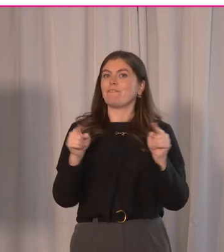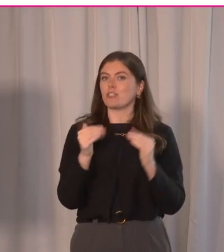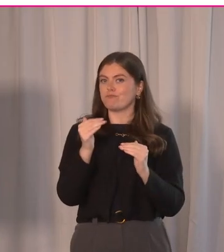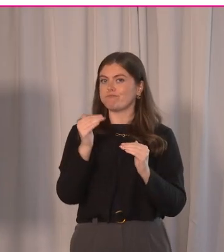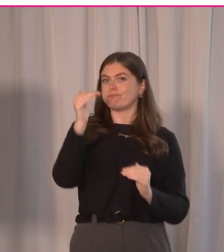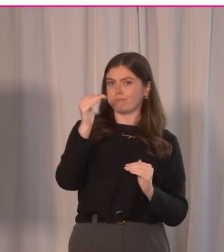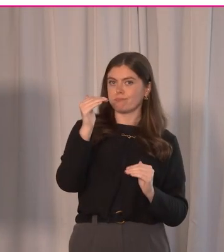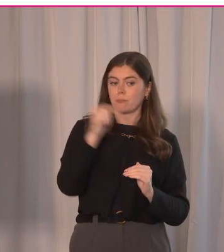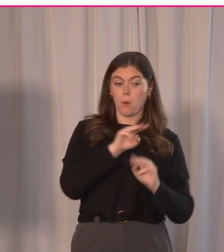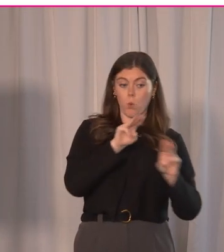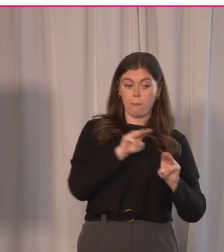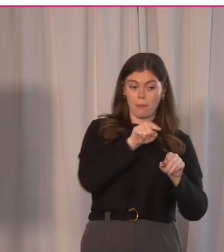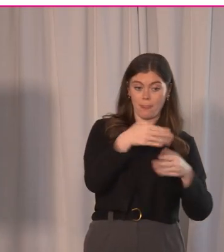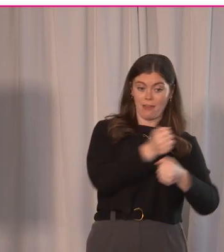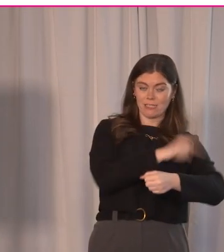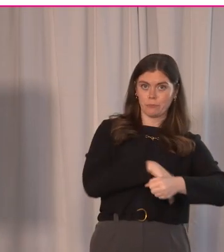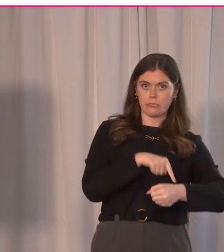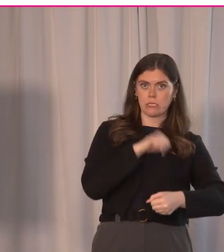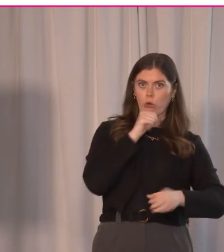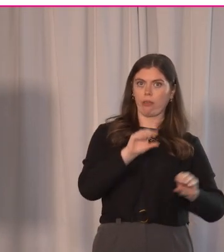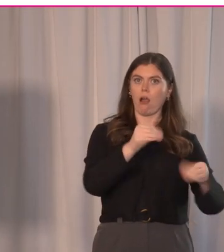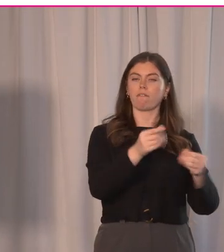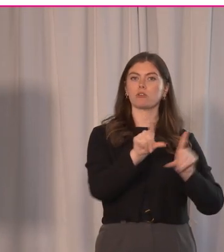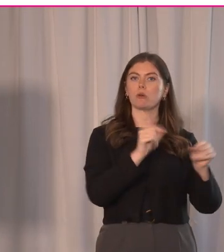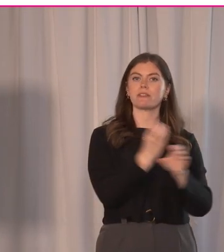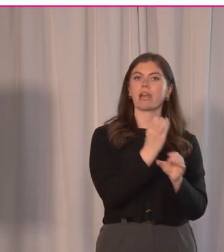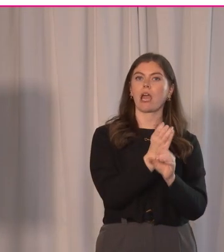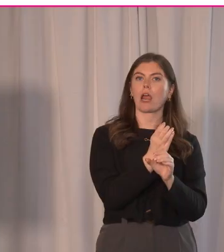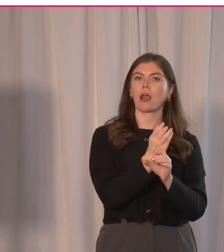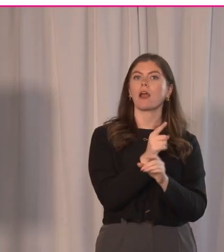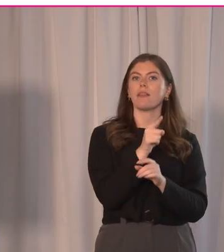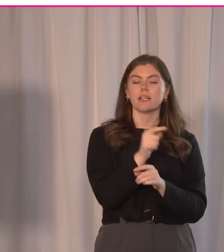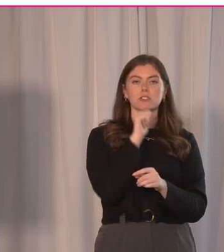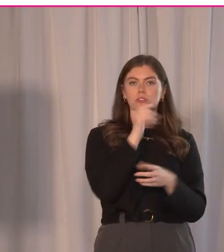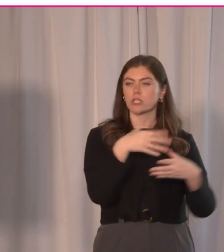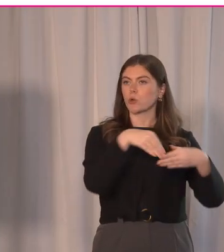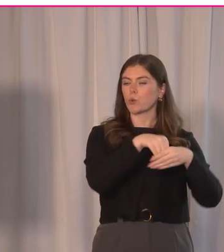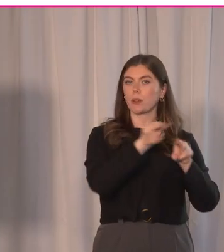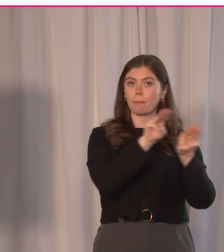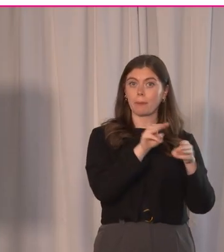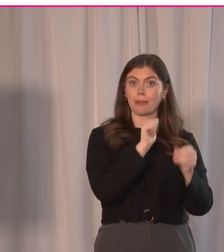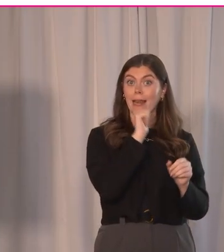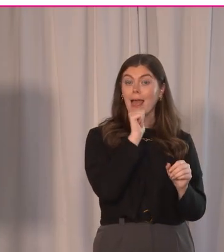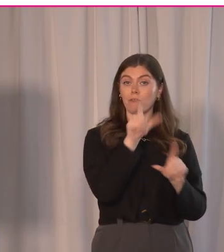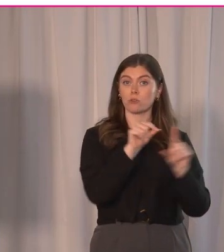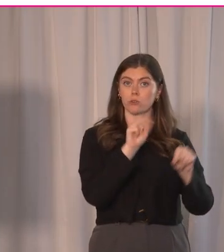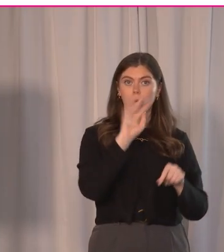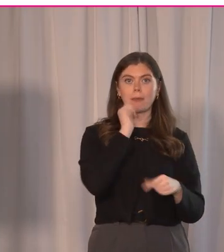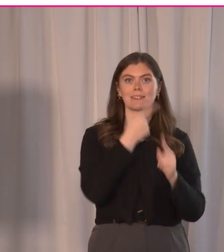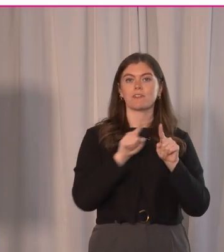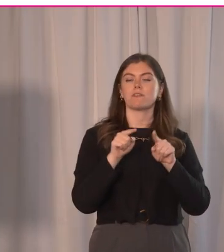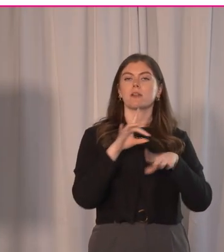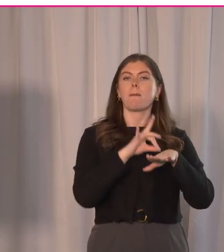those with disabilities reported not being offered a choice of care, and that's not including those who couldn't have a choice of care due to medical